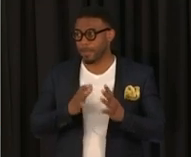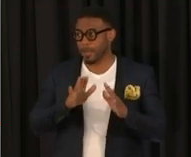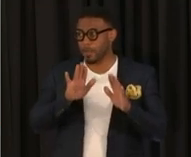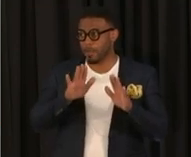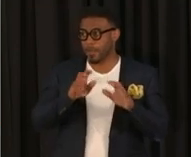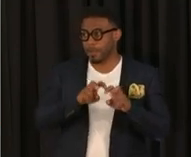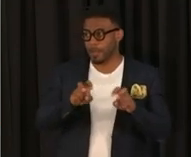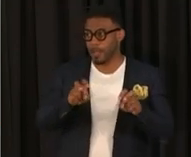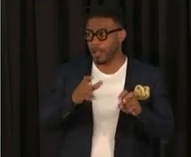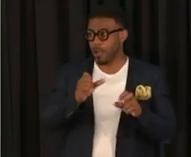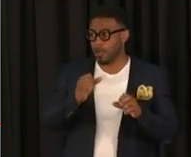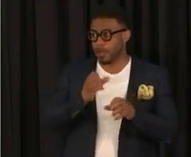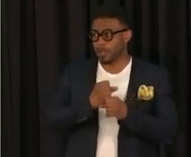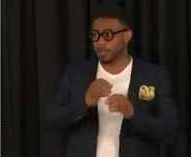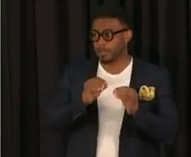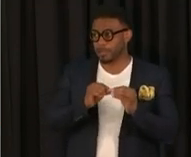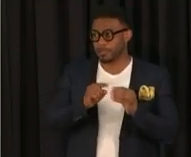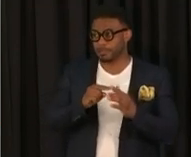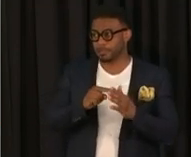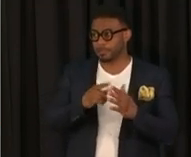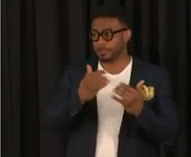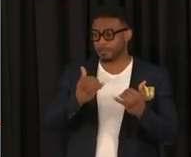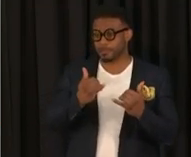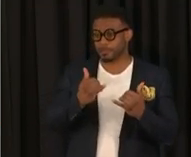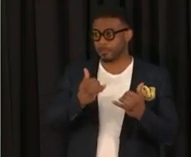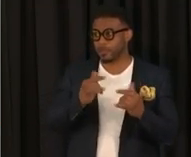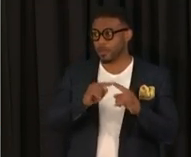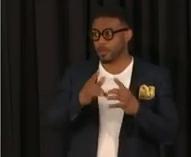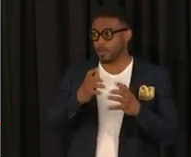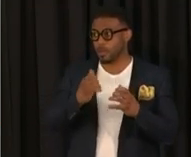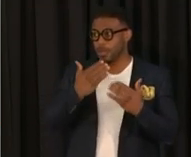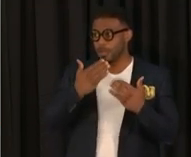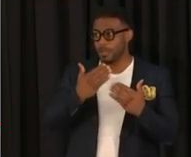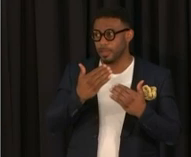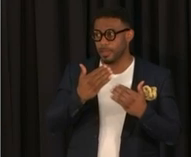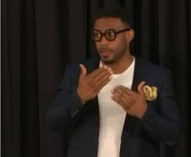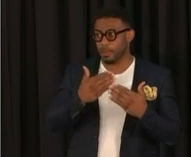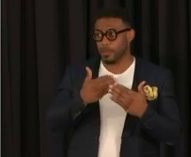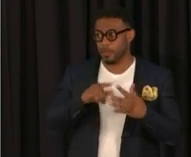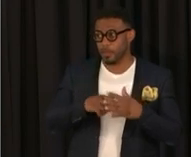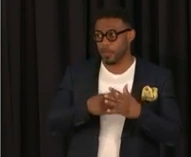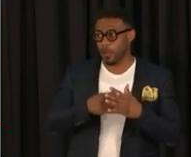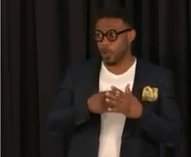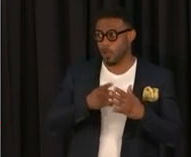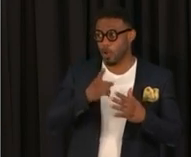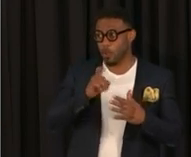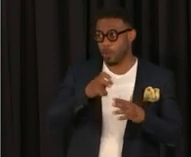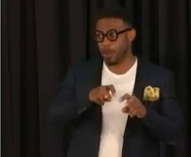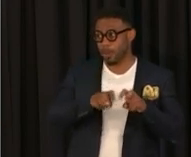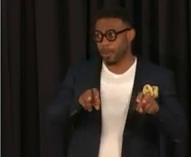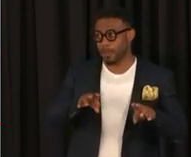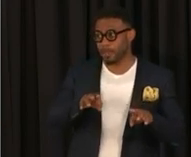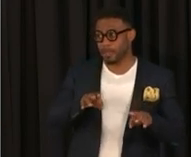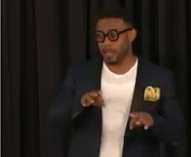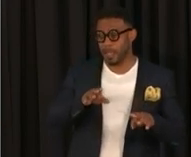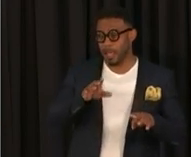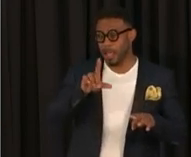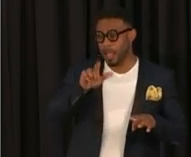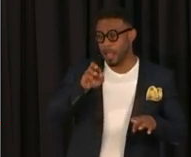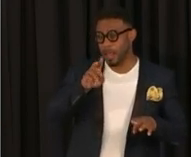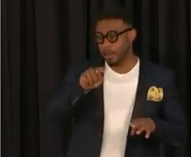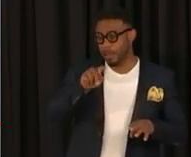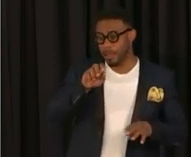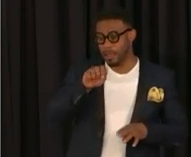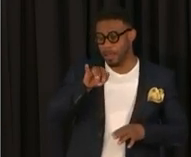lot of great panelists. I want to get to them today, but I also want to thank, before we get started, one of those panelists,